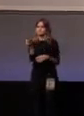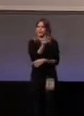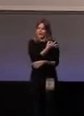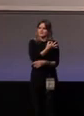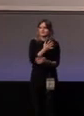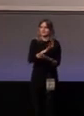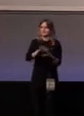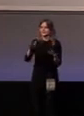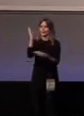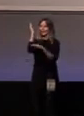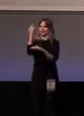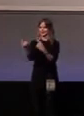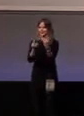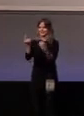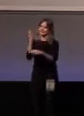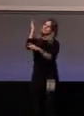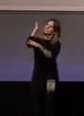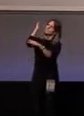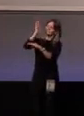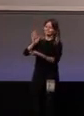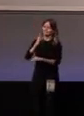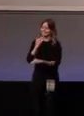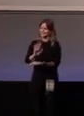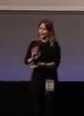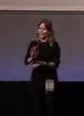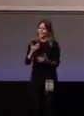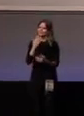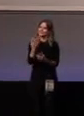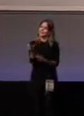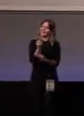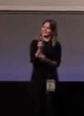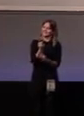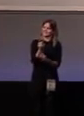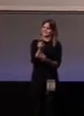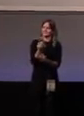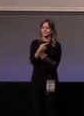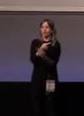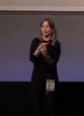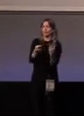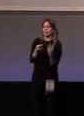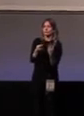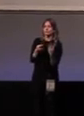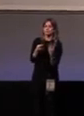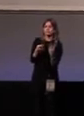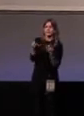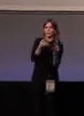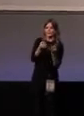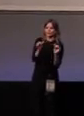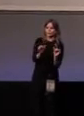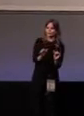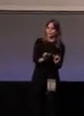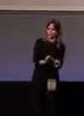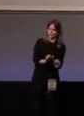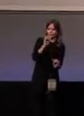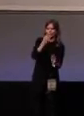donkere lectuur zelf een bidon doet u twee questions in the combined hem zo make it short een short rib